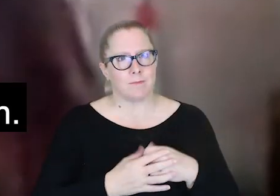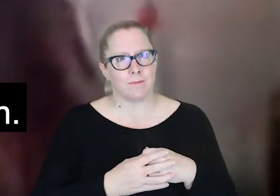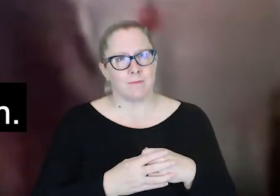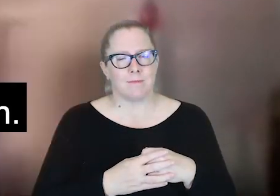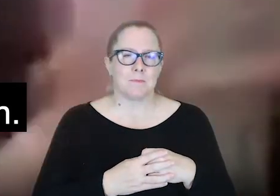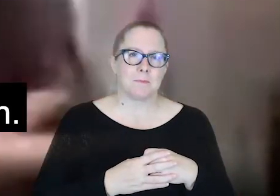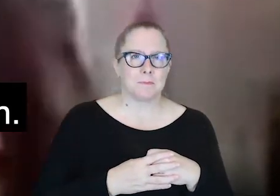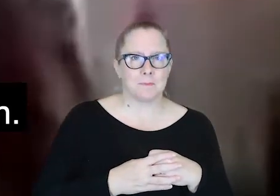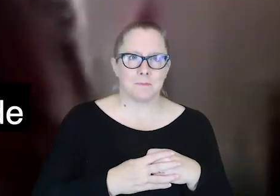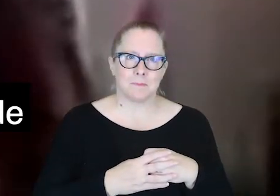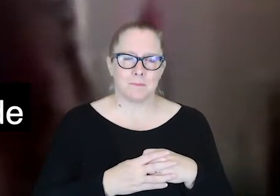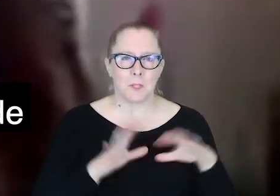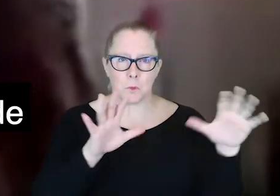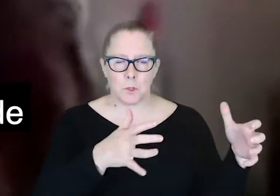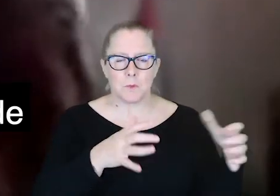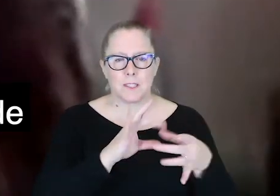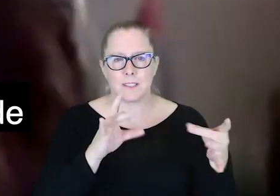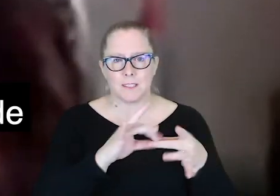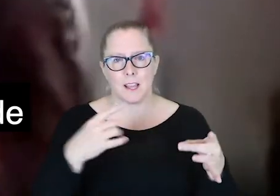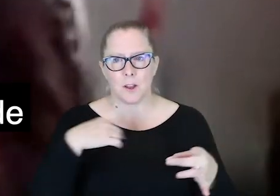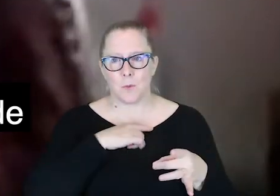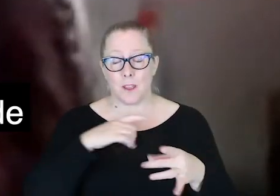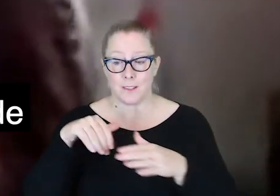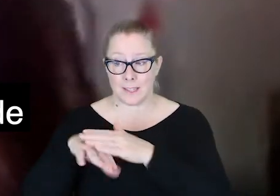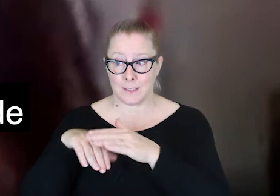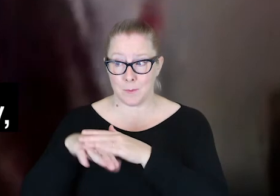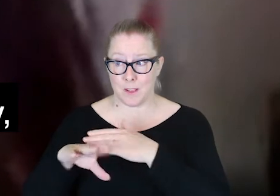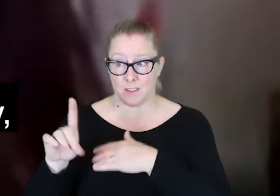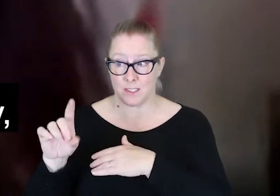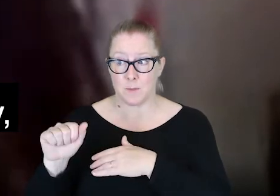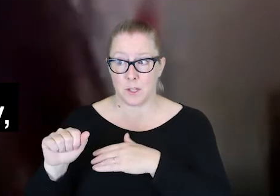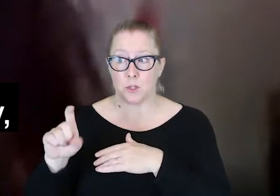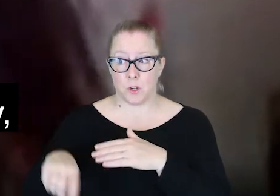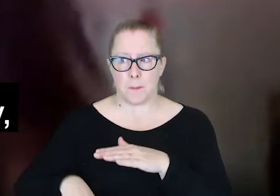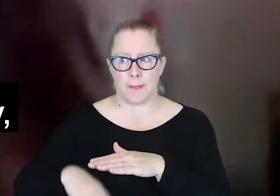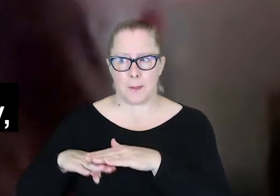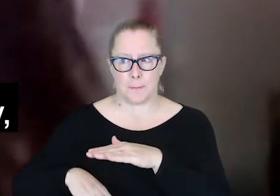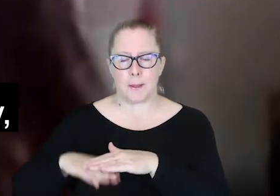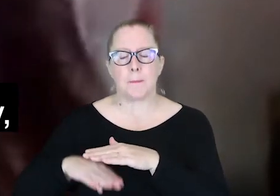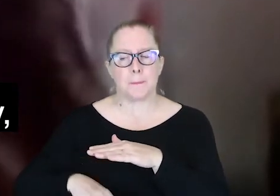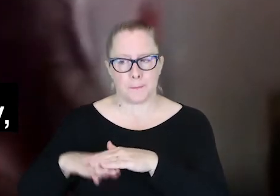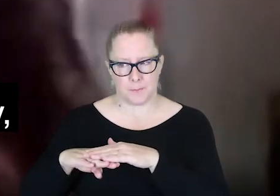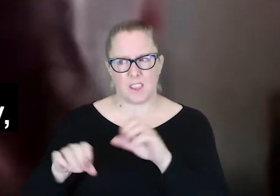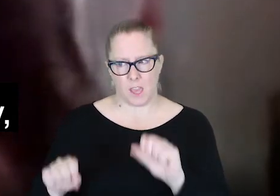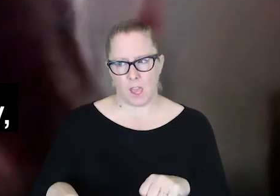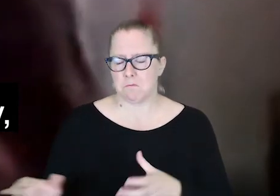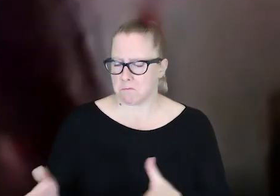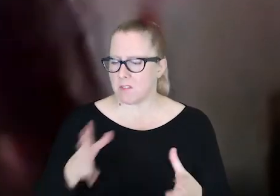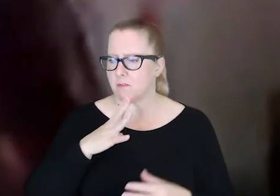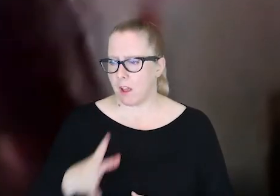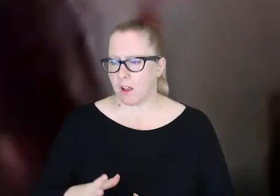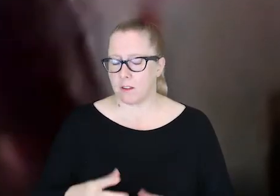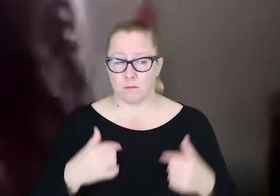heard many development organizations, they thought like we just need to include the minimum standards of